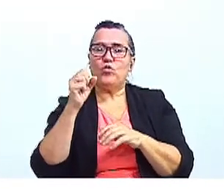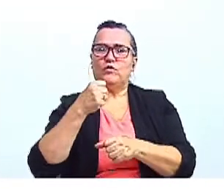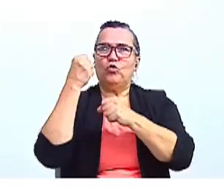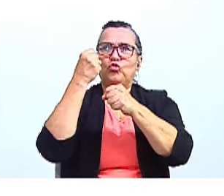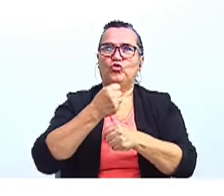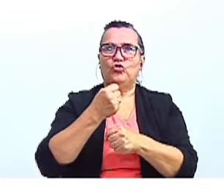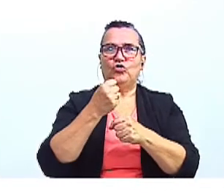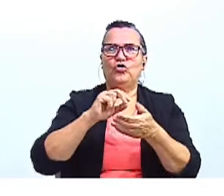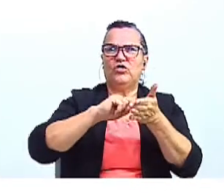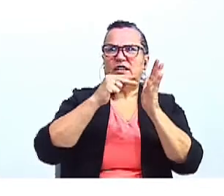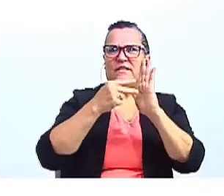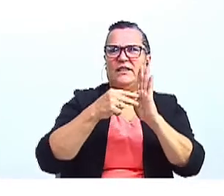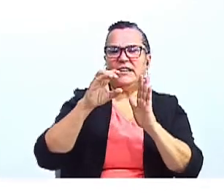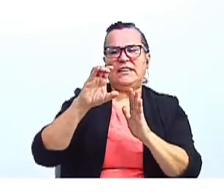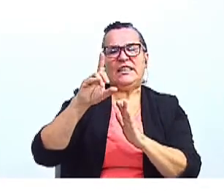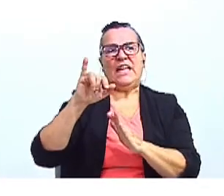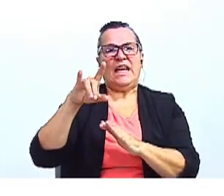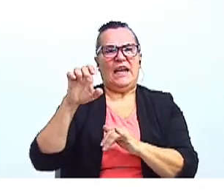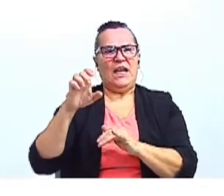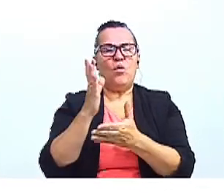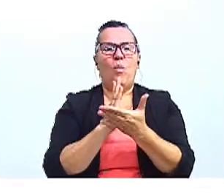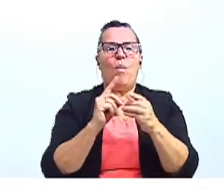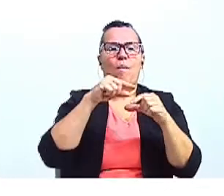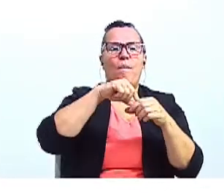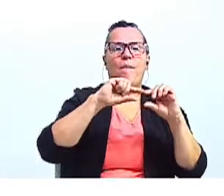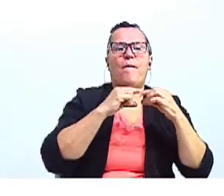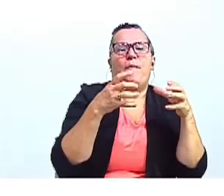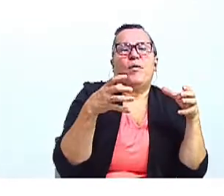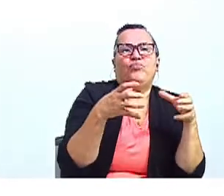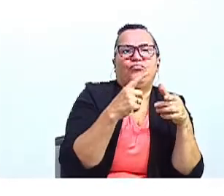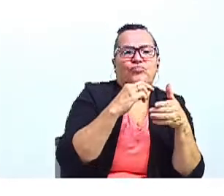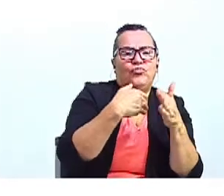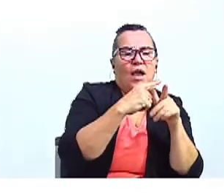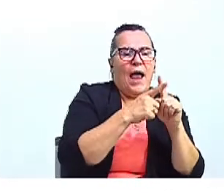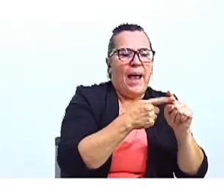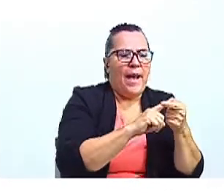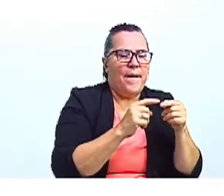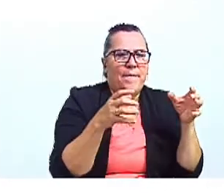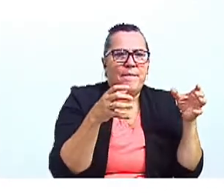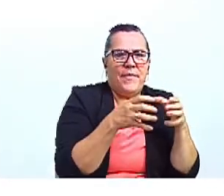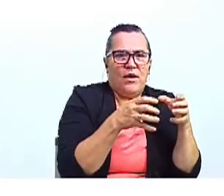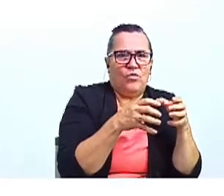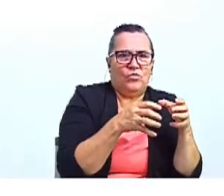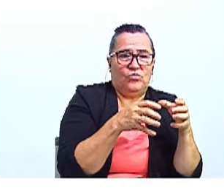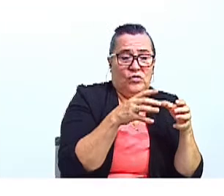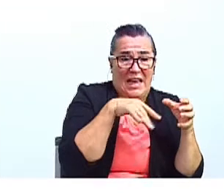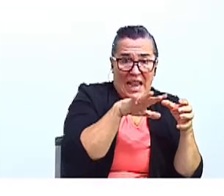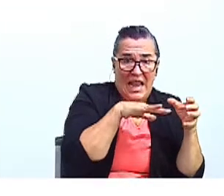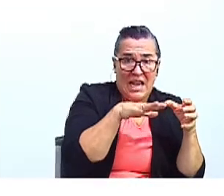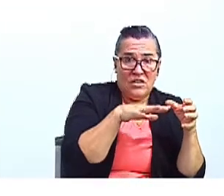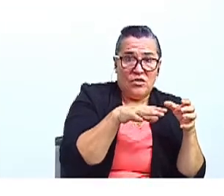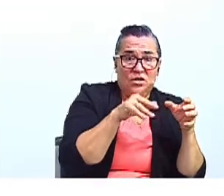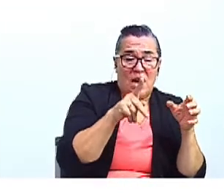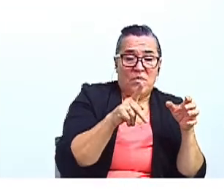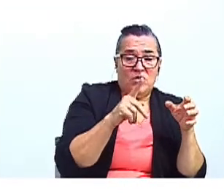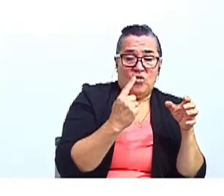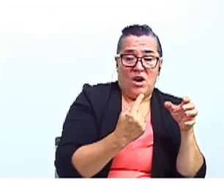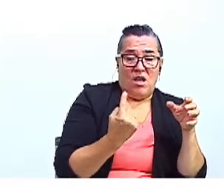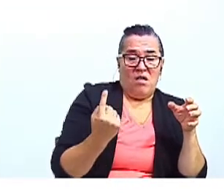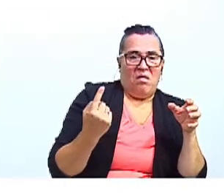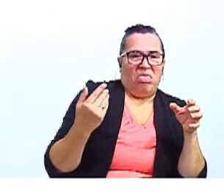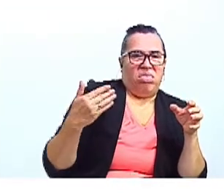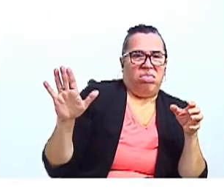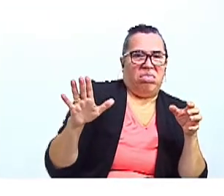a clique as being part of a group of friends that leave other kids out on purpose.